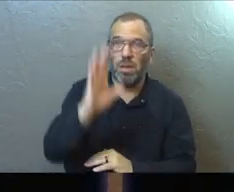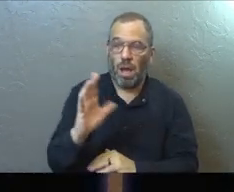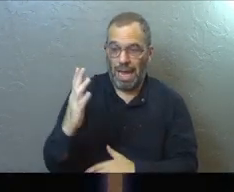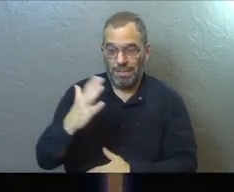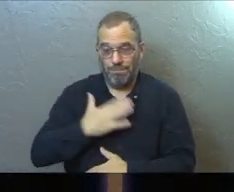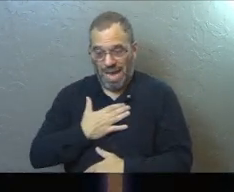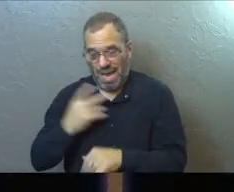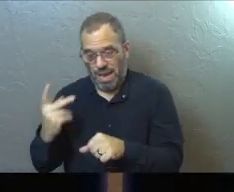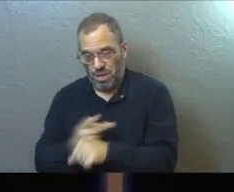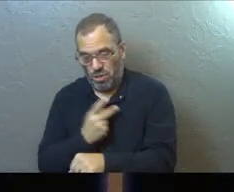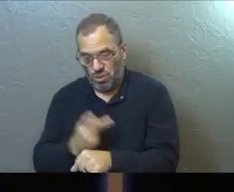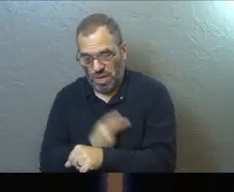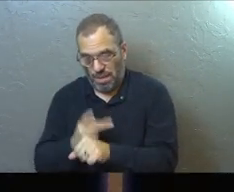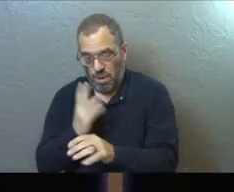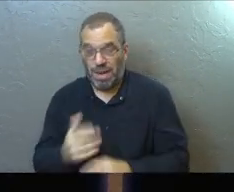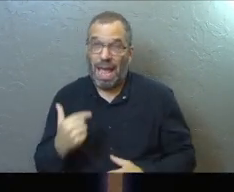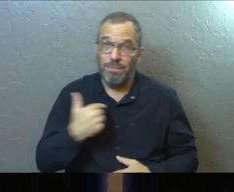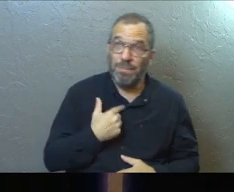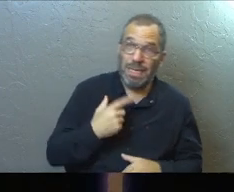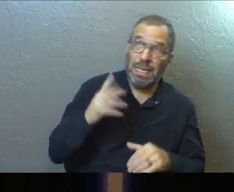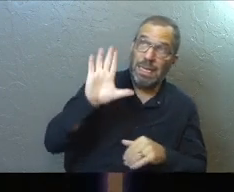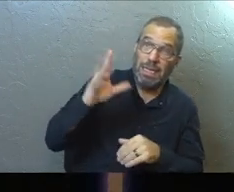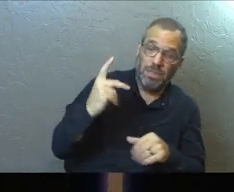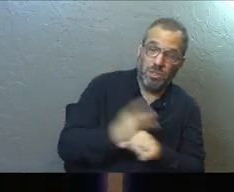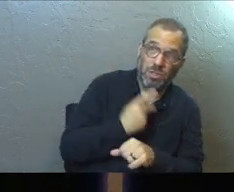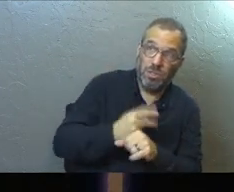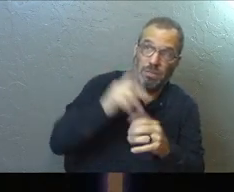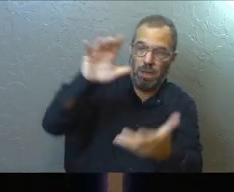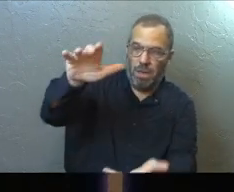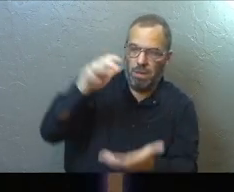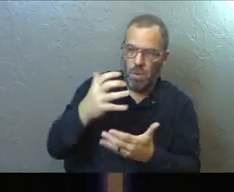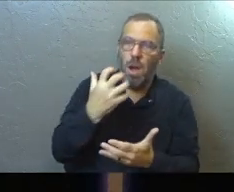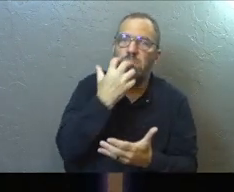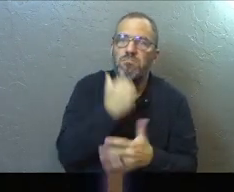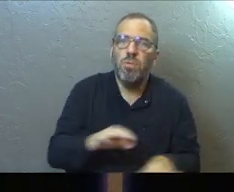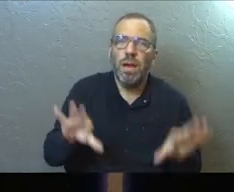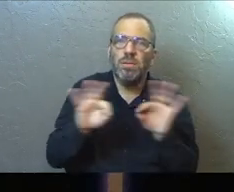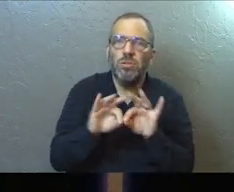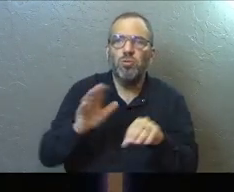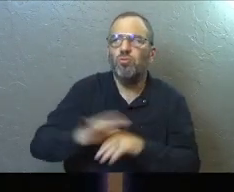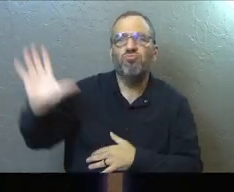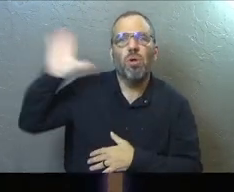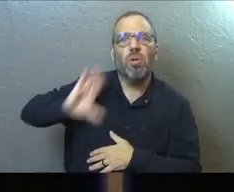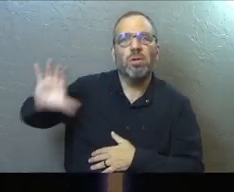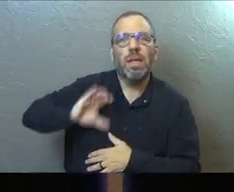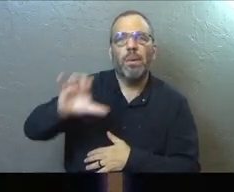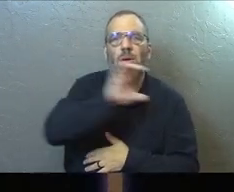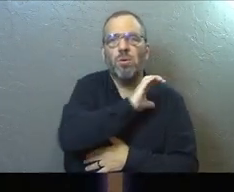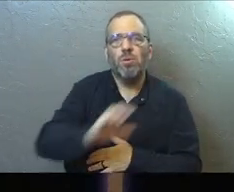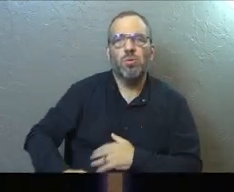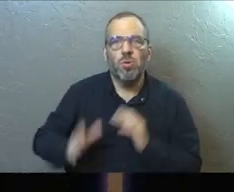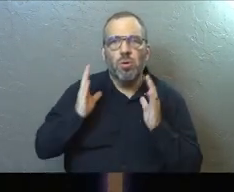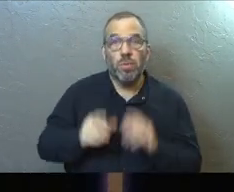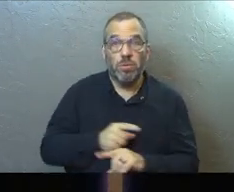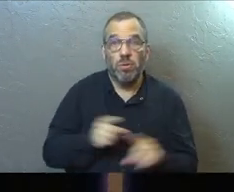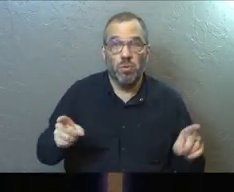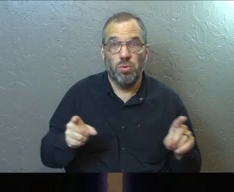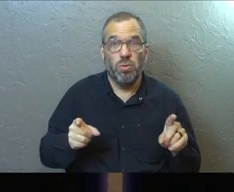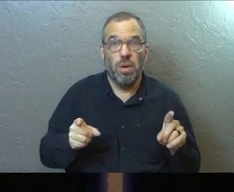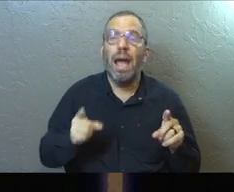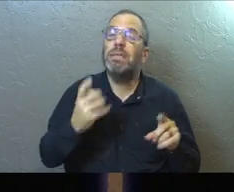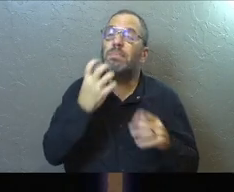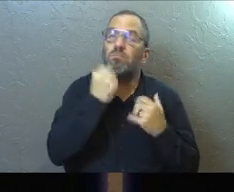our shepherd and us as his sheep receiving from him was precious to the early Christians. And for several of you, it has